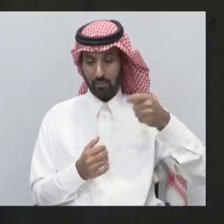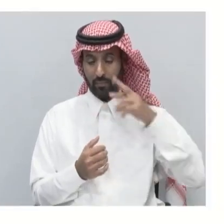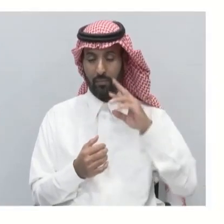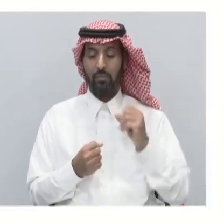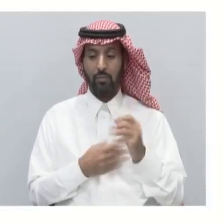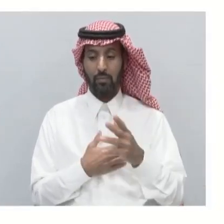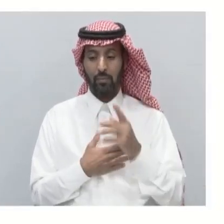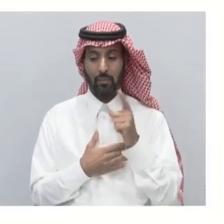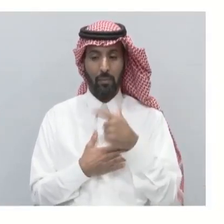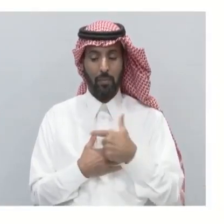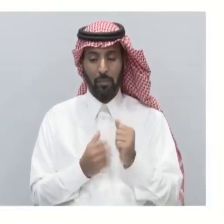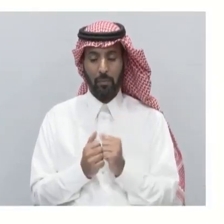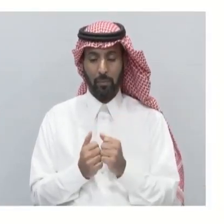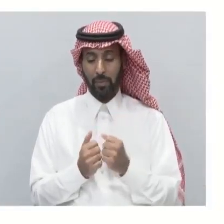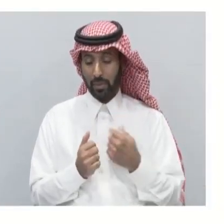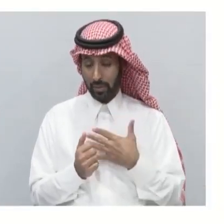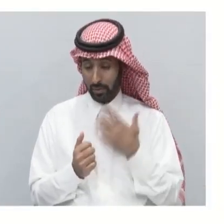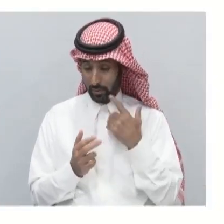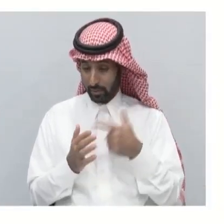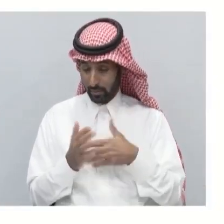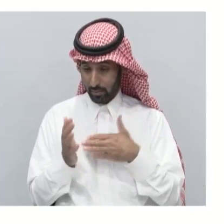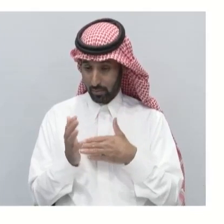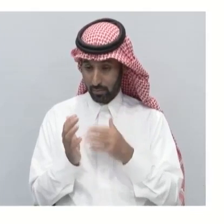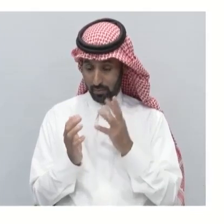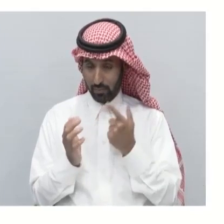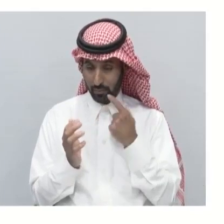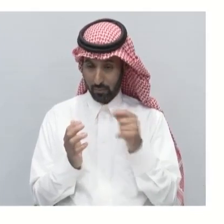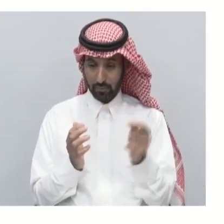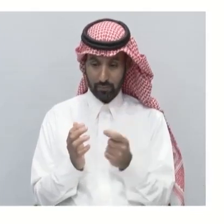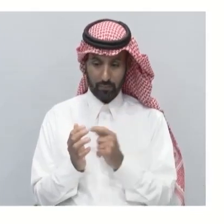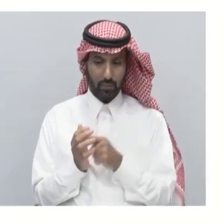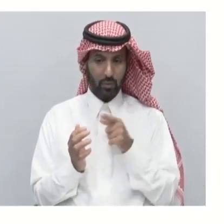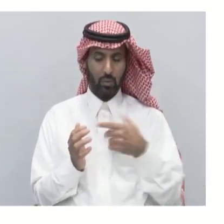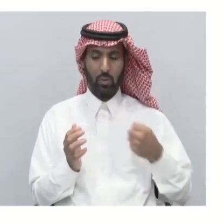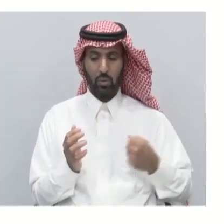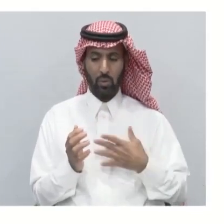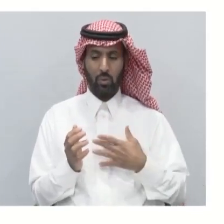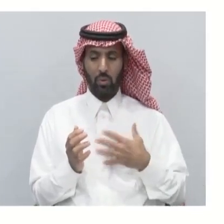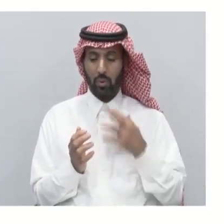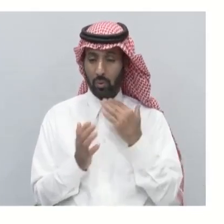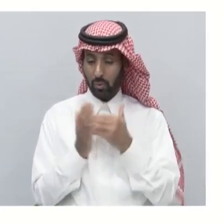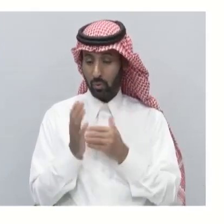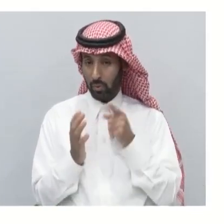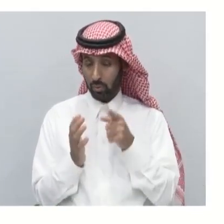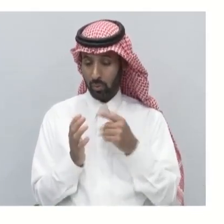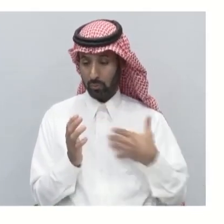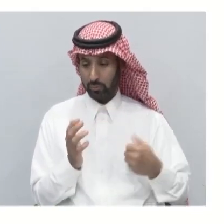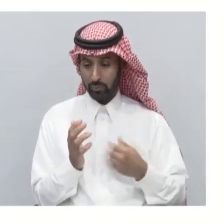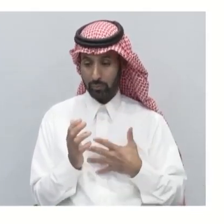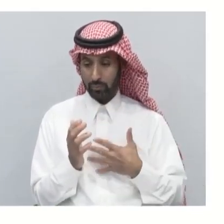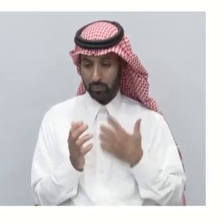name. Then you will end it up, the signature. You will write kind regards, best